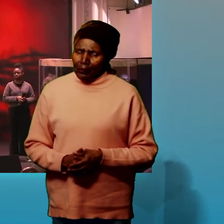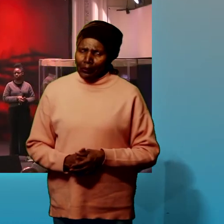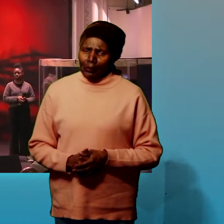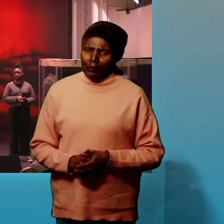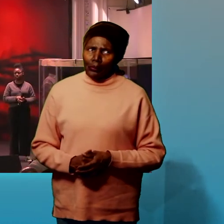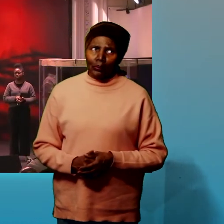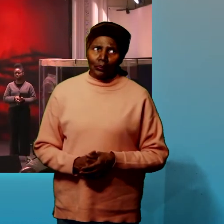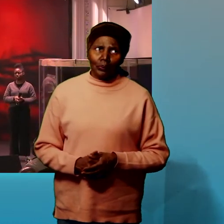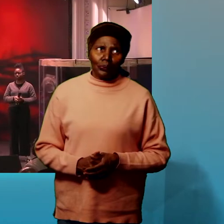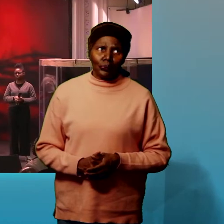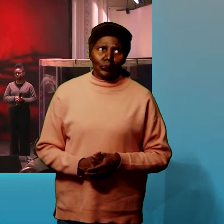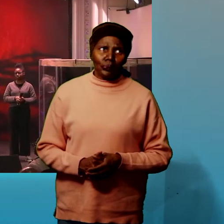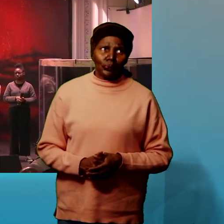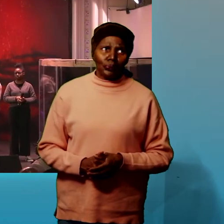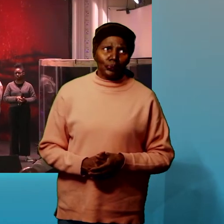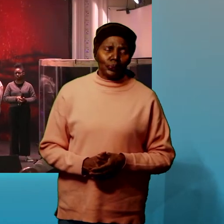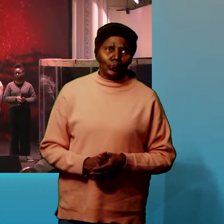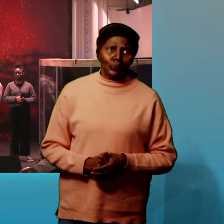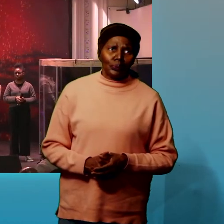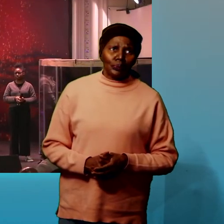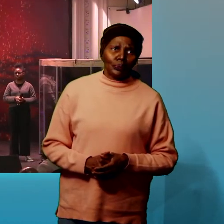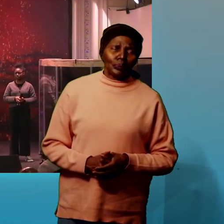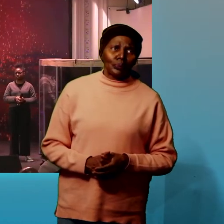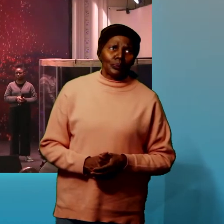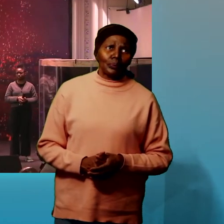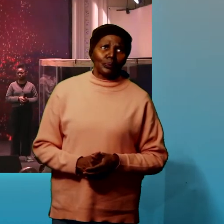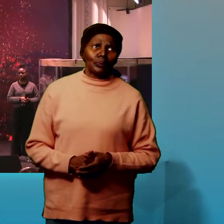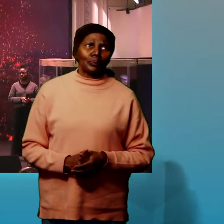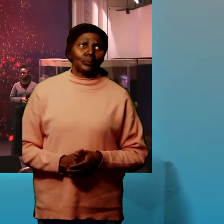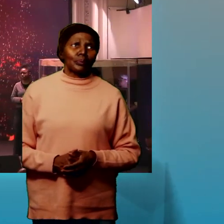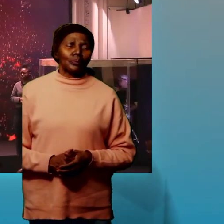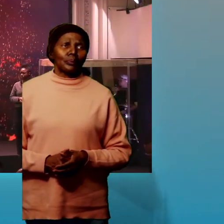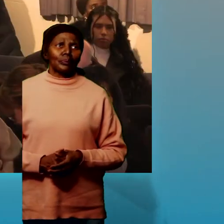welcome Pastor Claudette as she comes now. Amen.